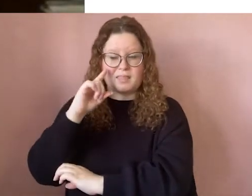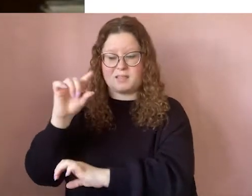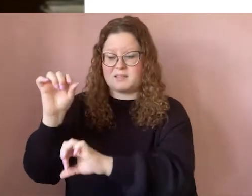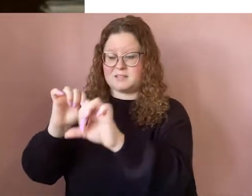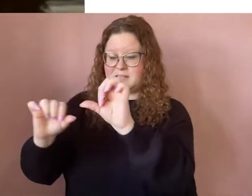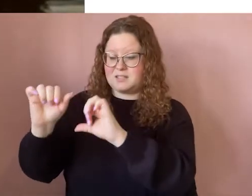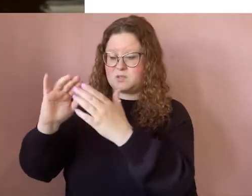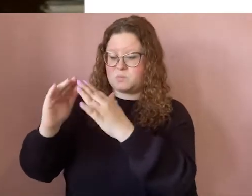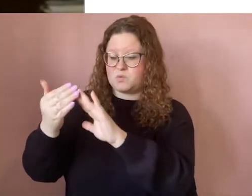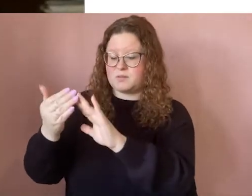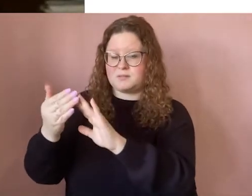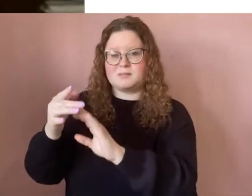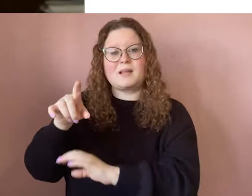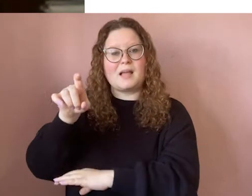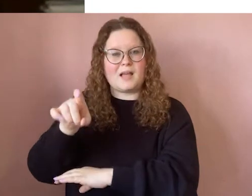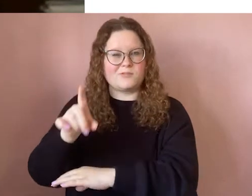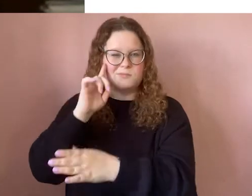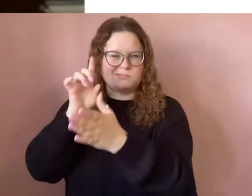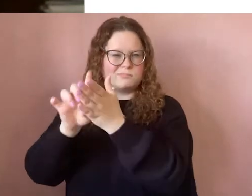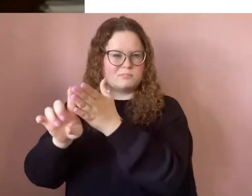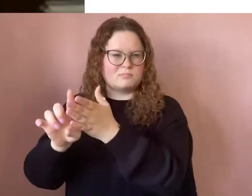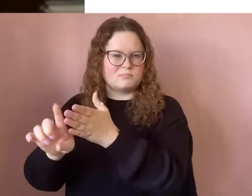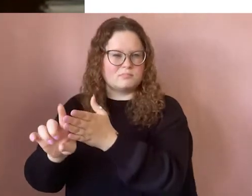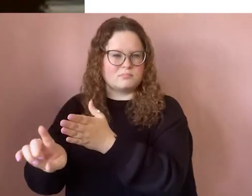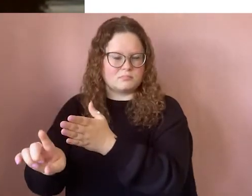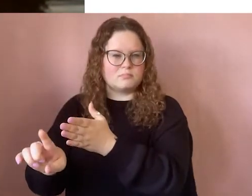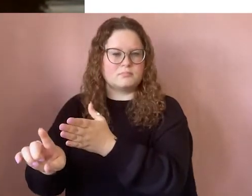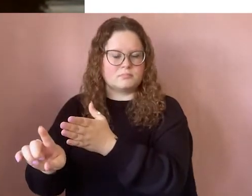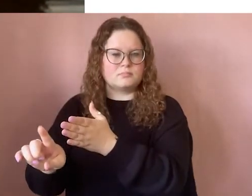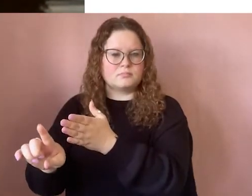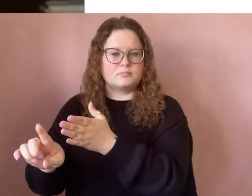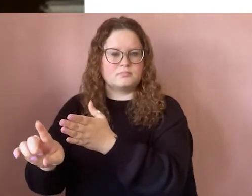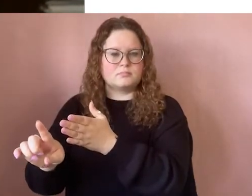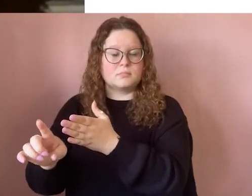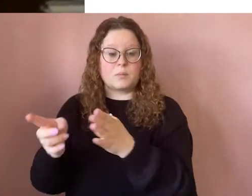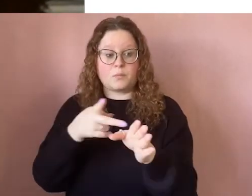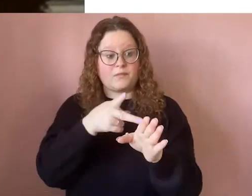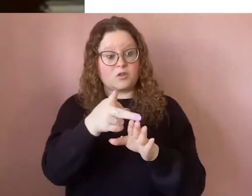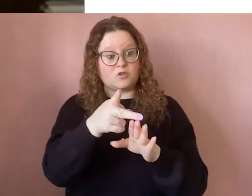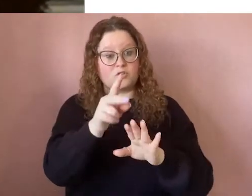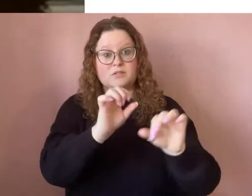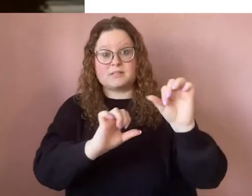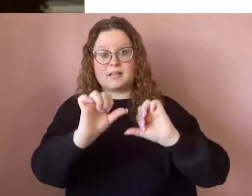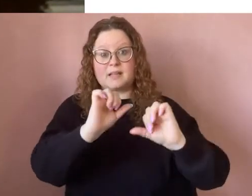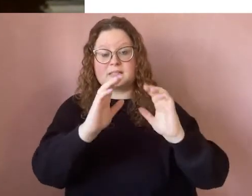should look into. Just as professional scientists help